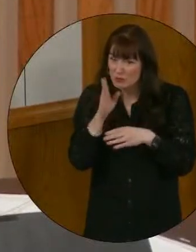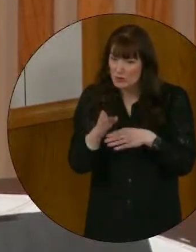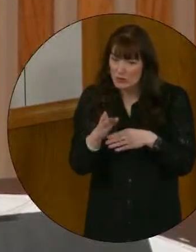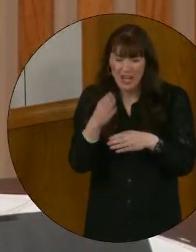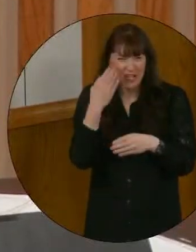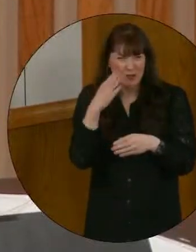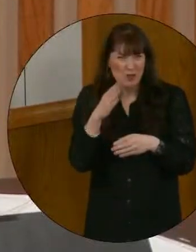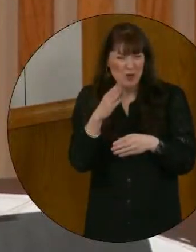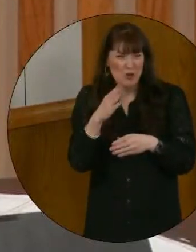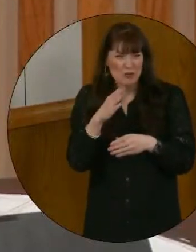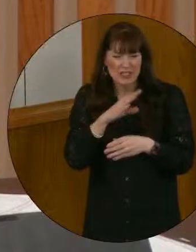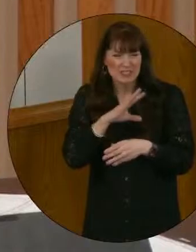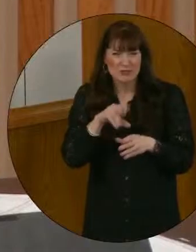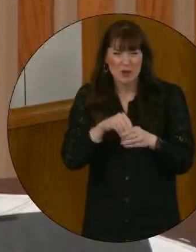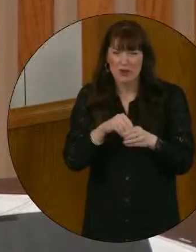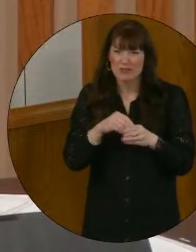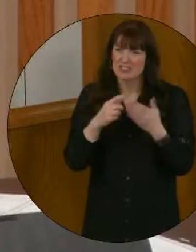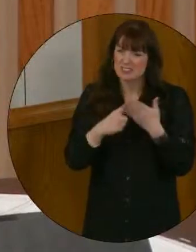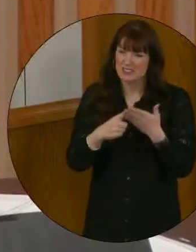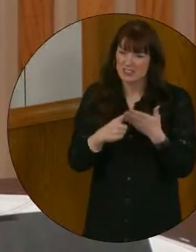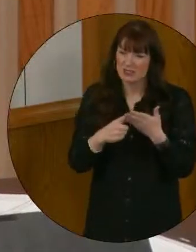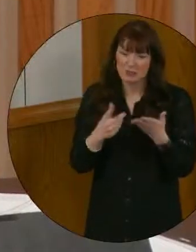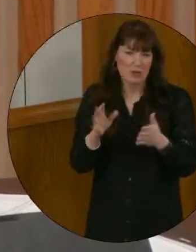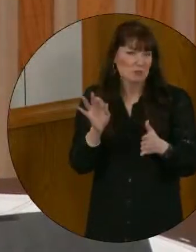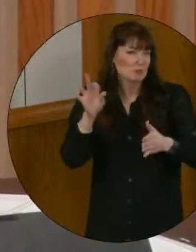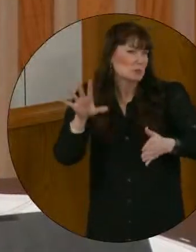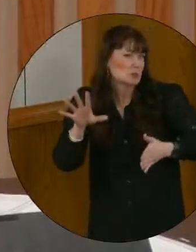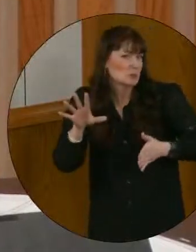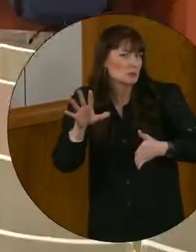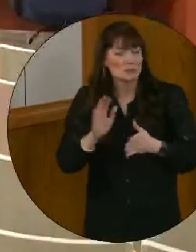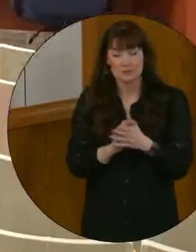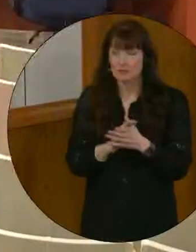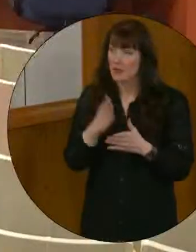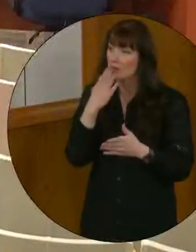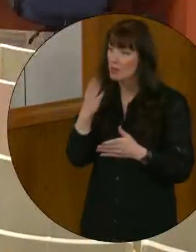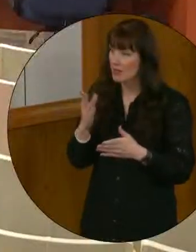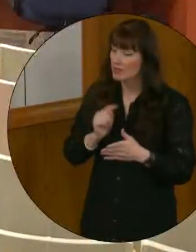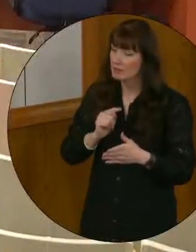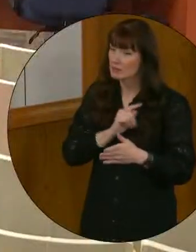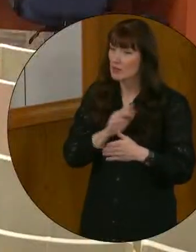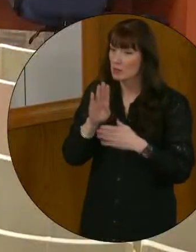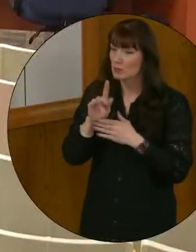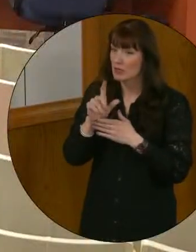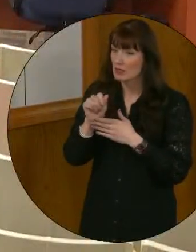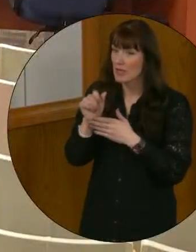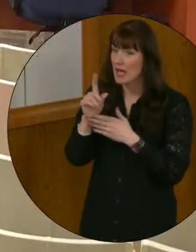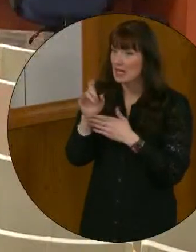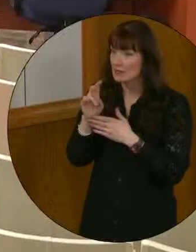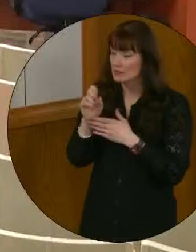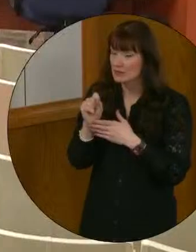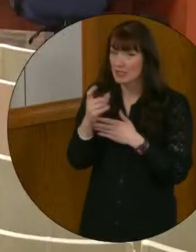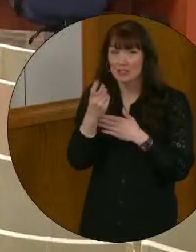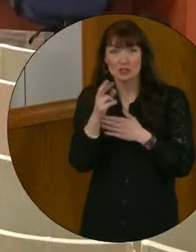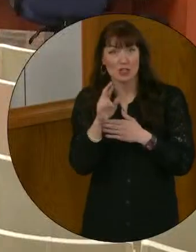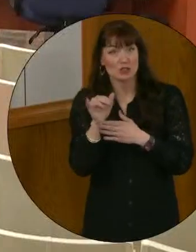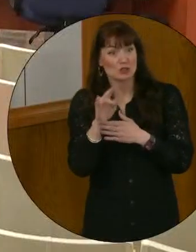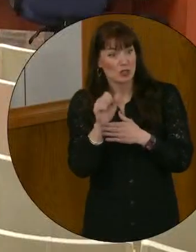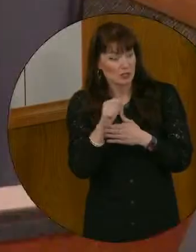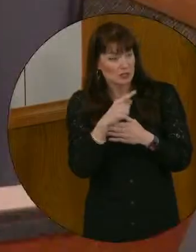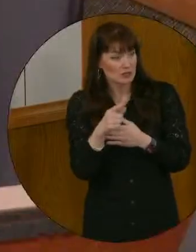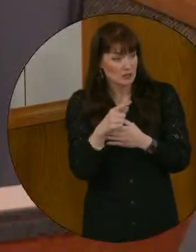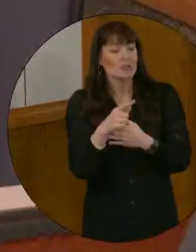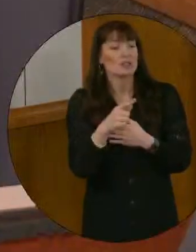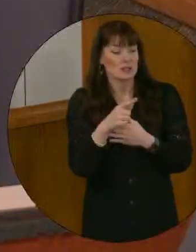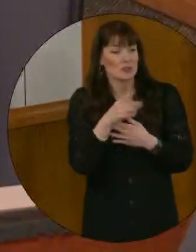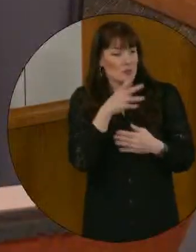that's part of the conversation, but just wanted to plant that seed. Thank you, Trustee Bustamante Adams. Dr. Jara? Yes, Madam President, members of the board,